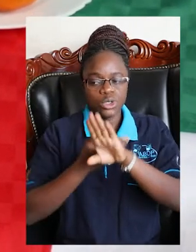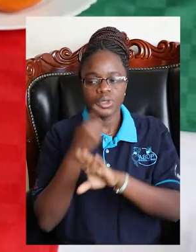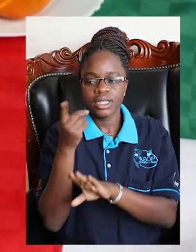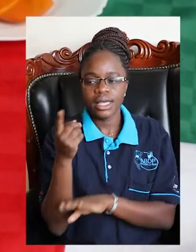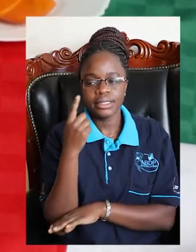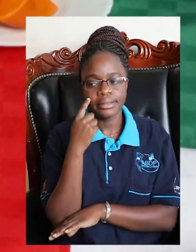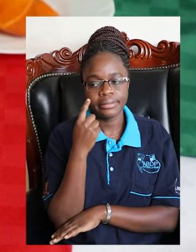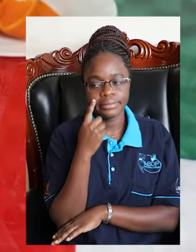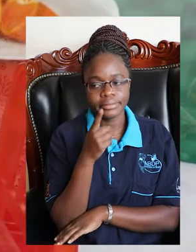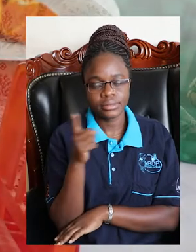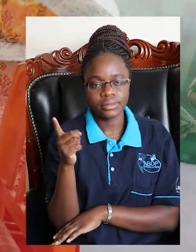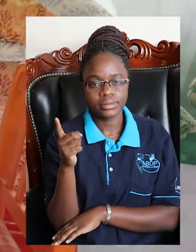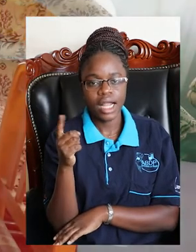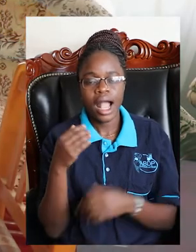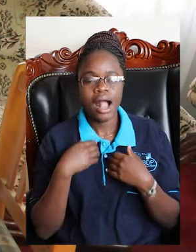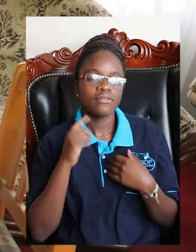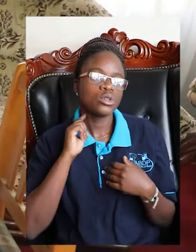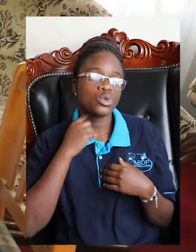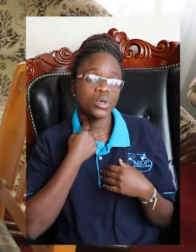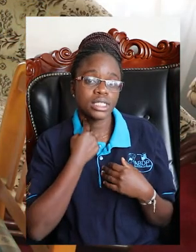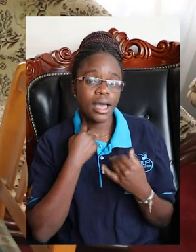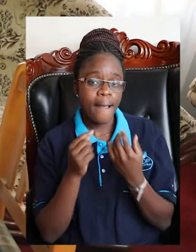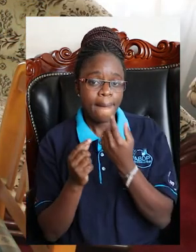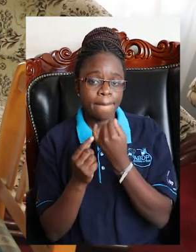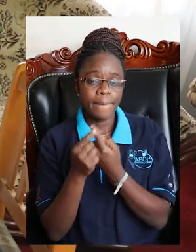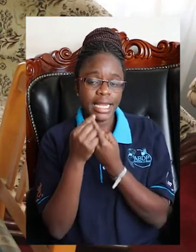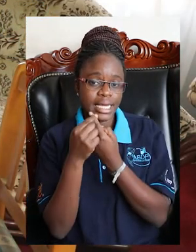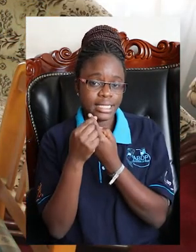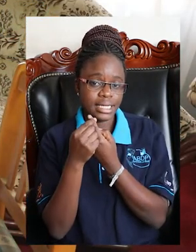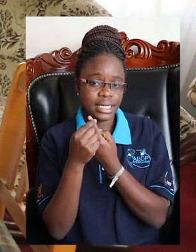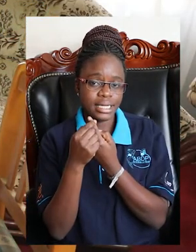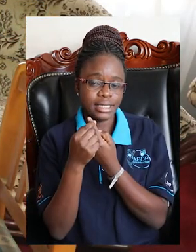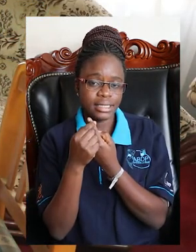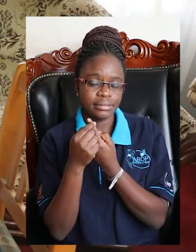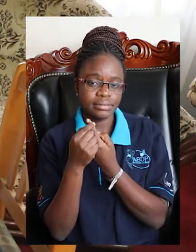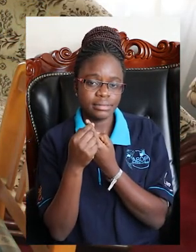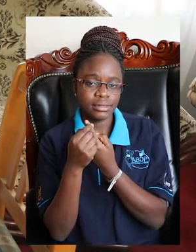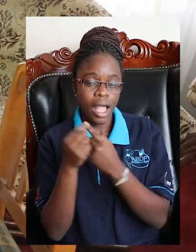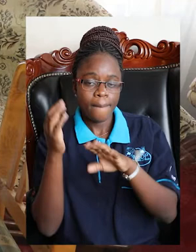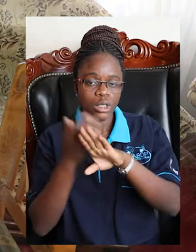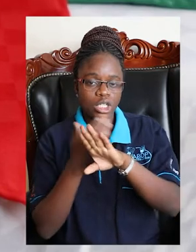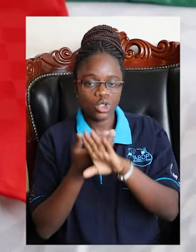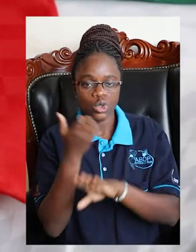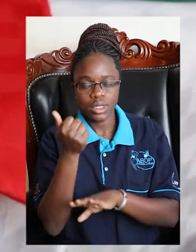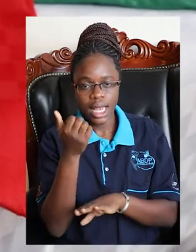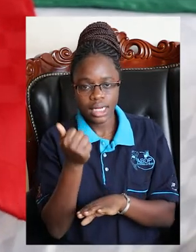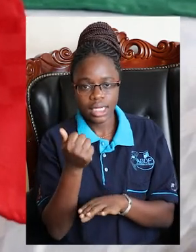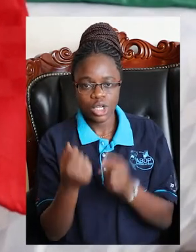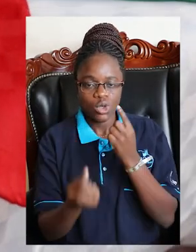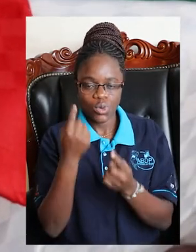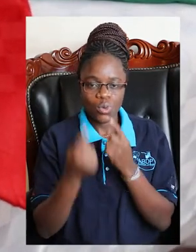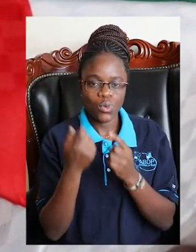that you want to add. So our ugali today is millet sweet potato ugali. And our fish today we cooked with coconut oil.